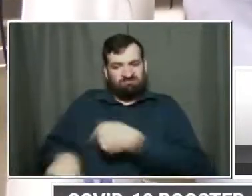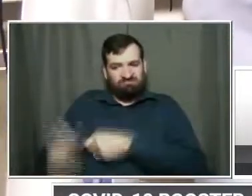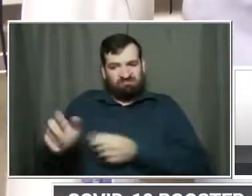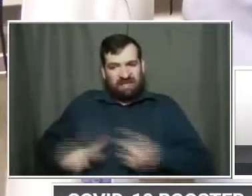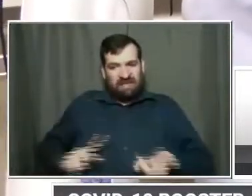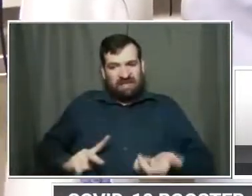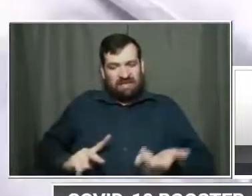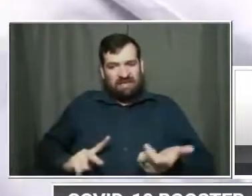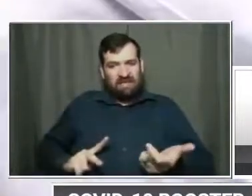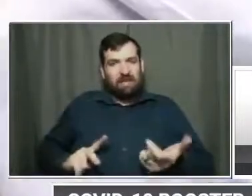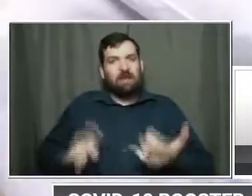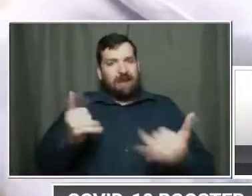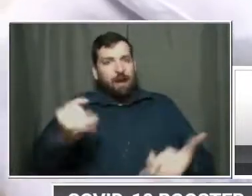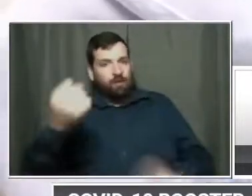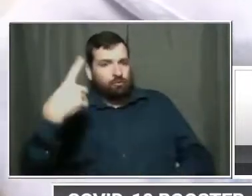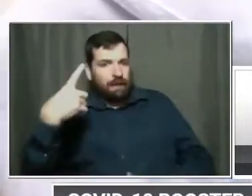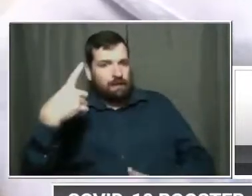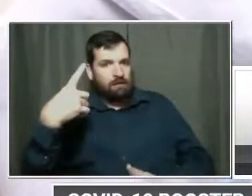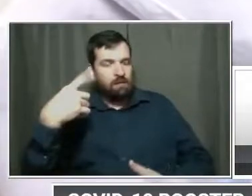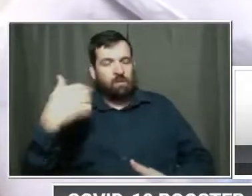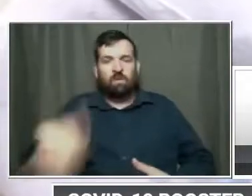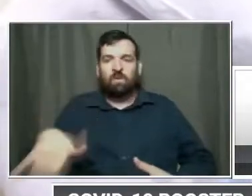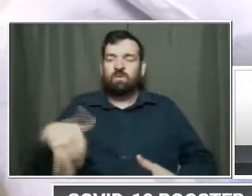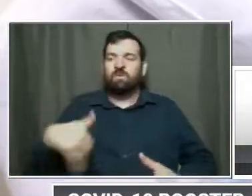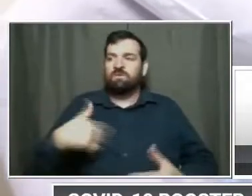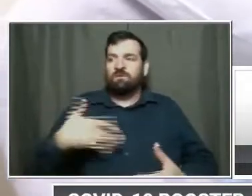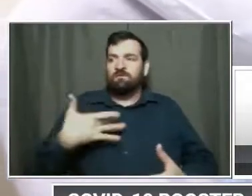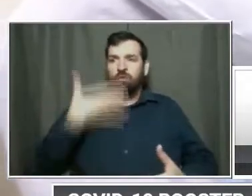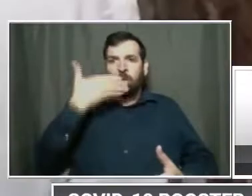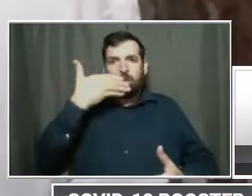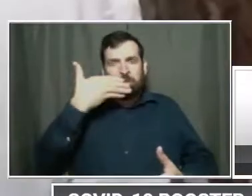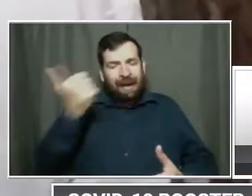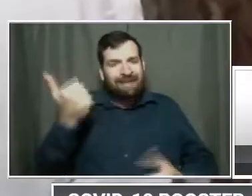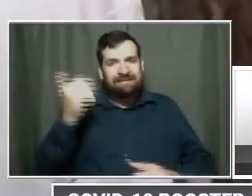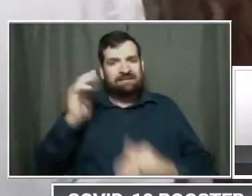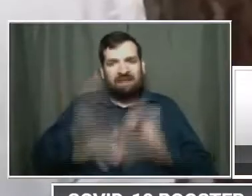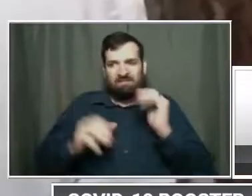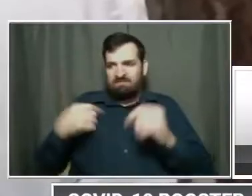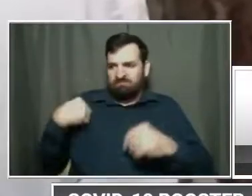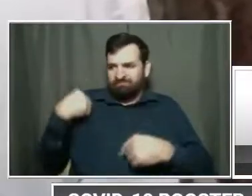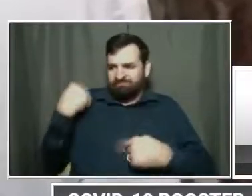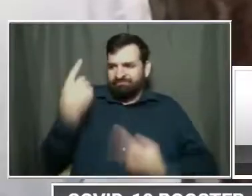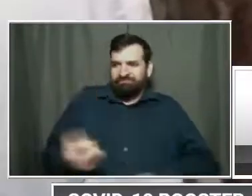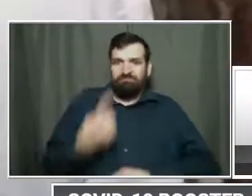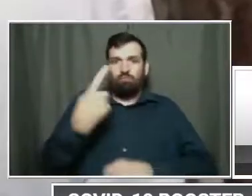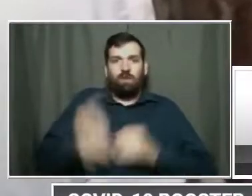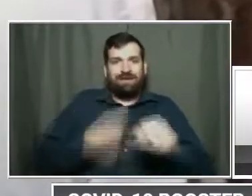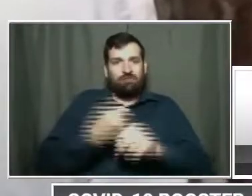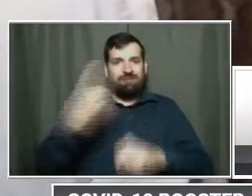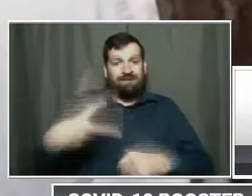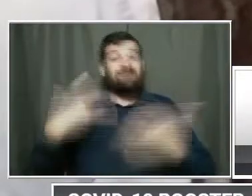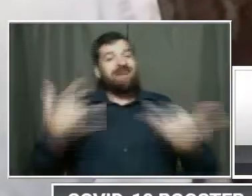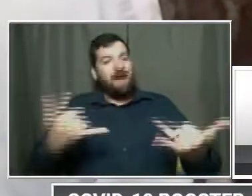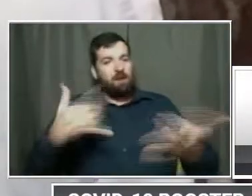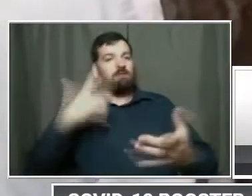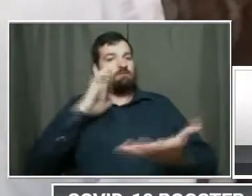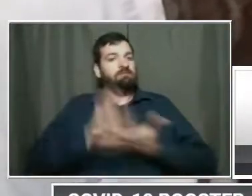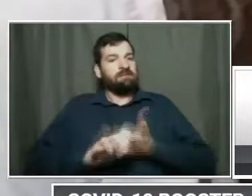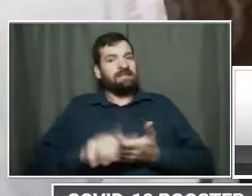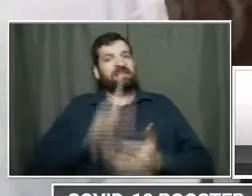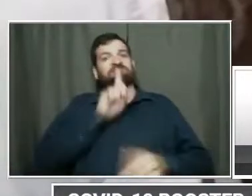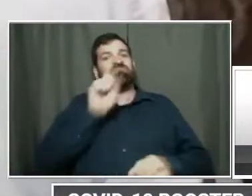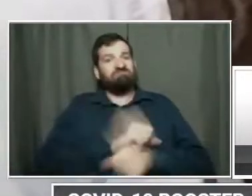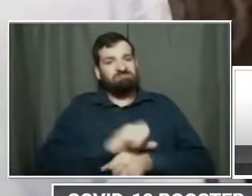but now I do probably feel the best that I felt in the last year and a half of my life. And now Erron believes in real-life superheroes.